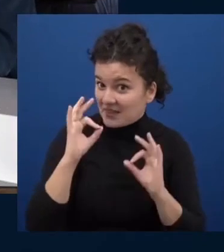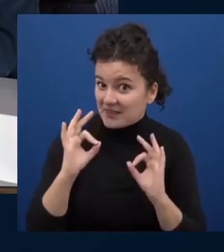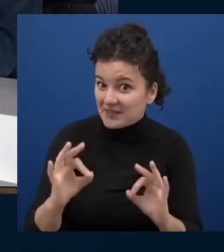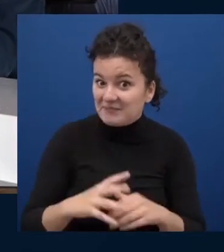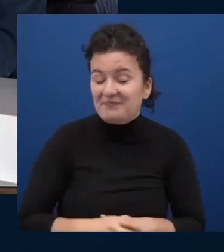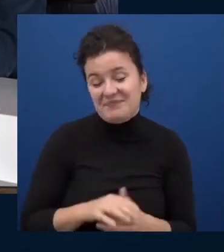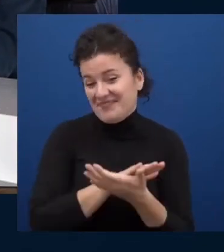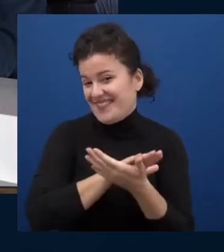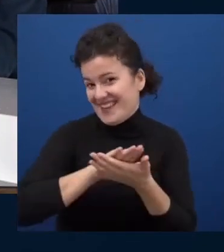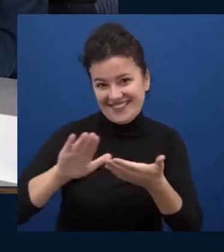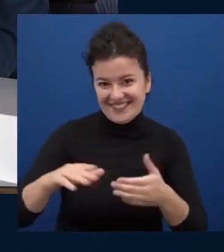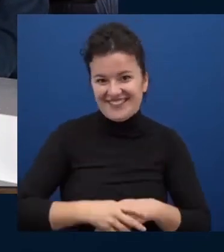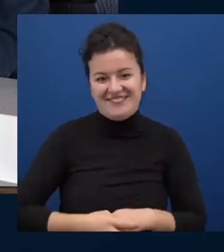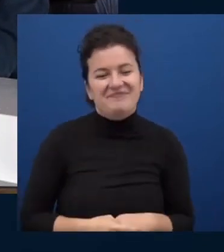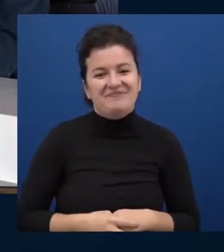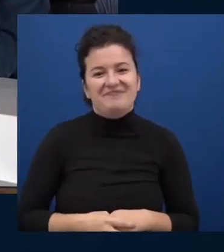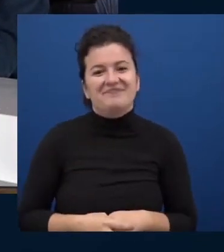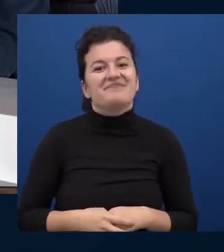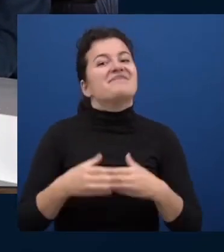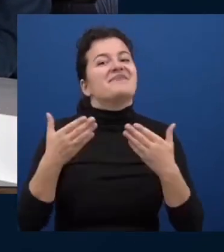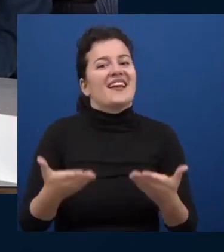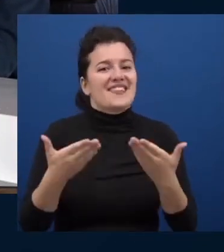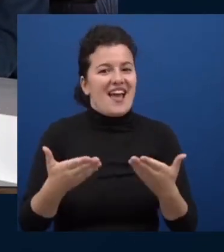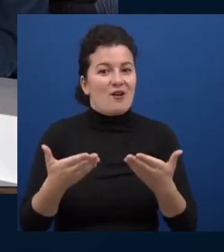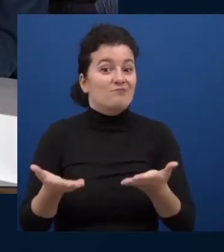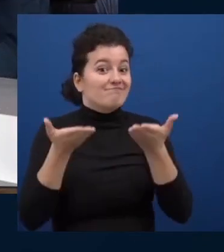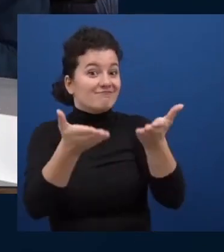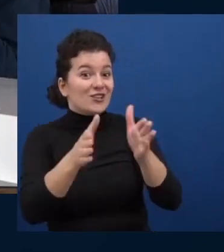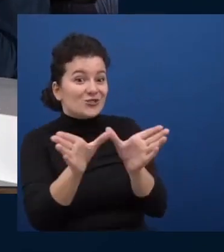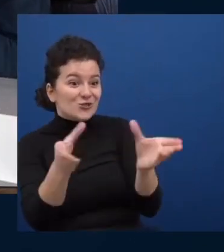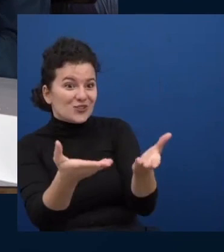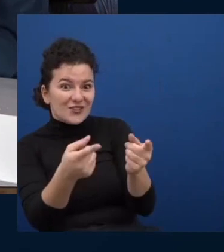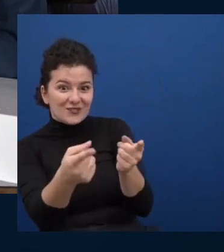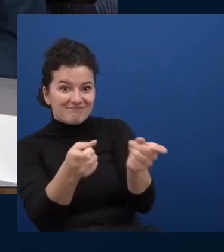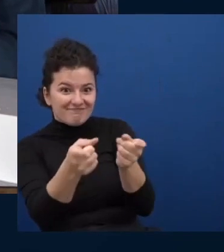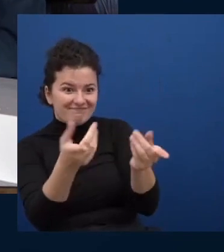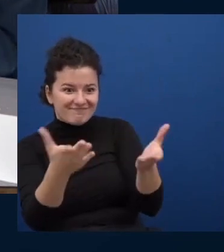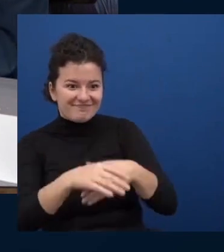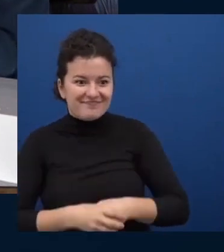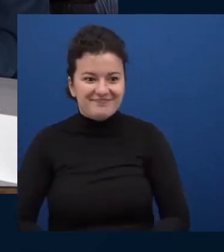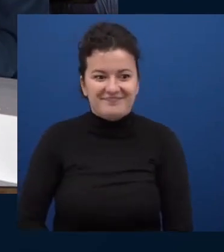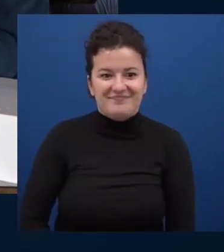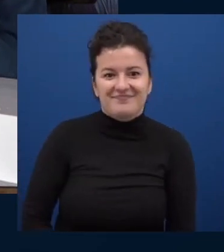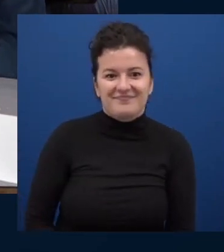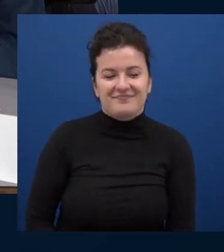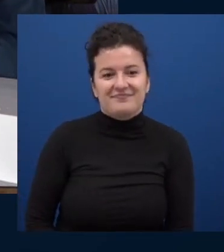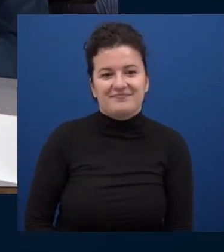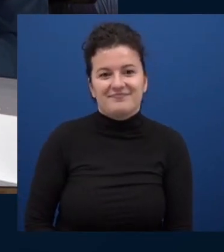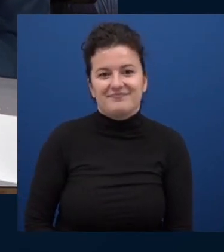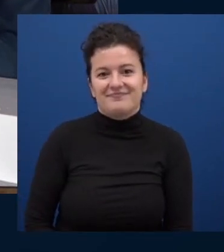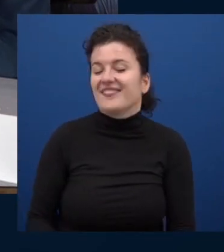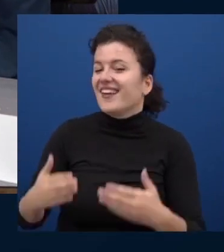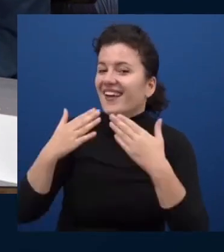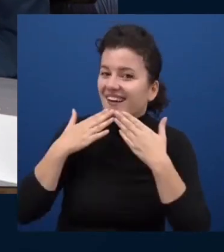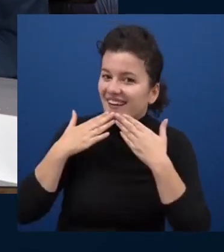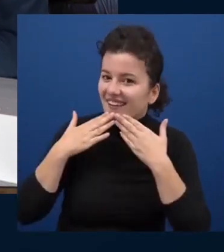nice. And I'll put it back to you guys in the studio. Well, thank you, Filip, and thank you, Bjarke, for explaining